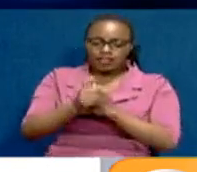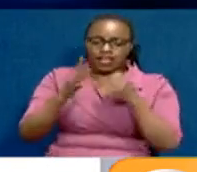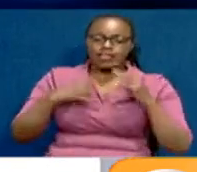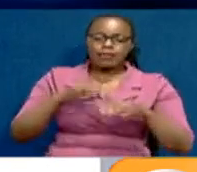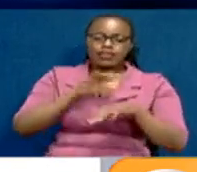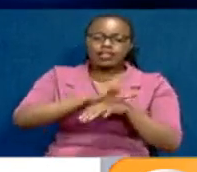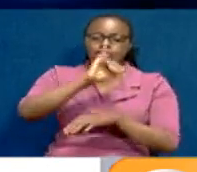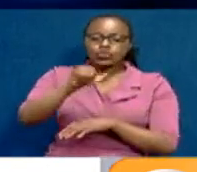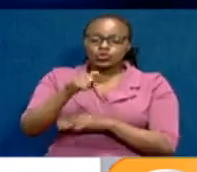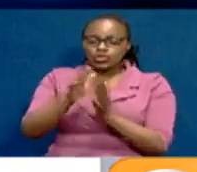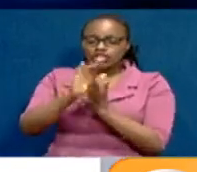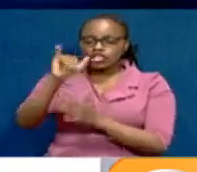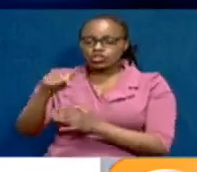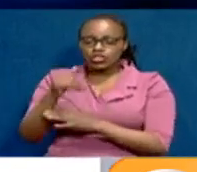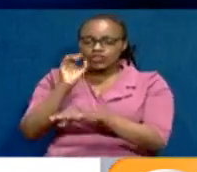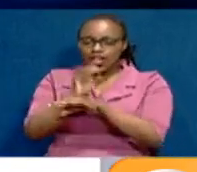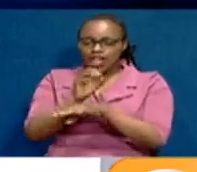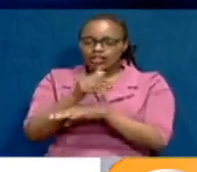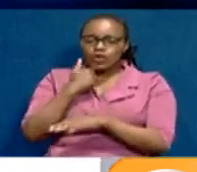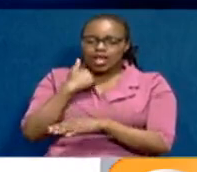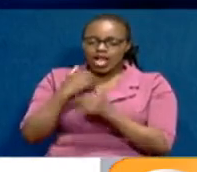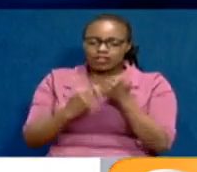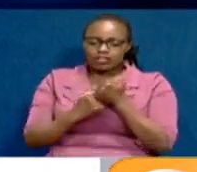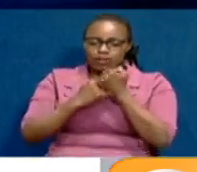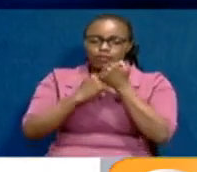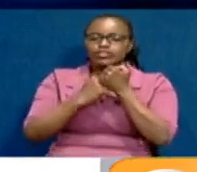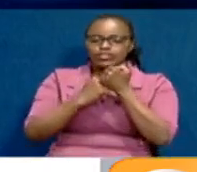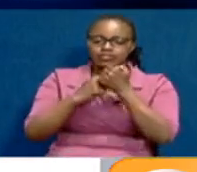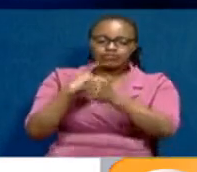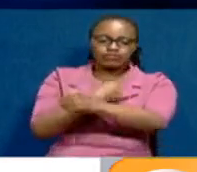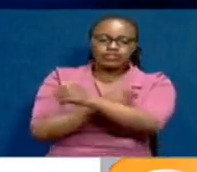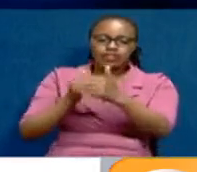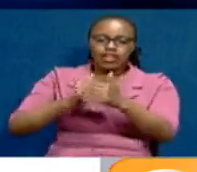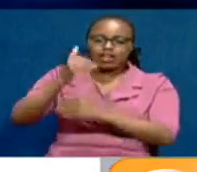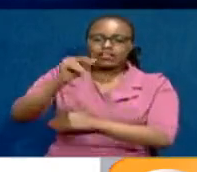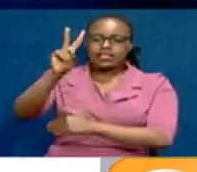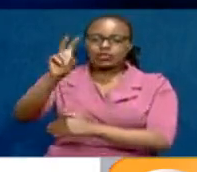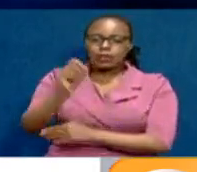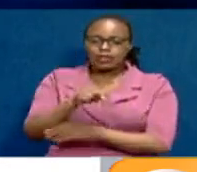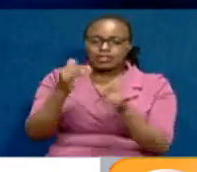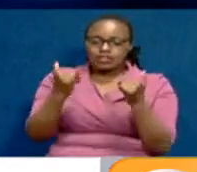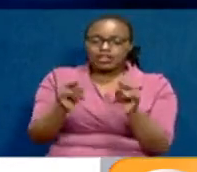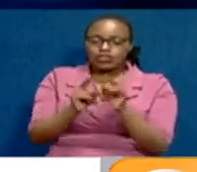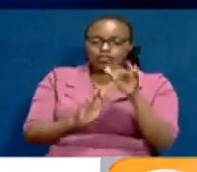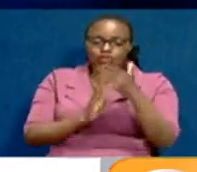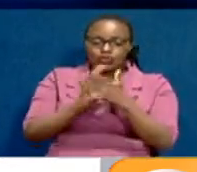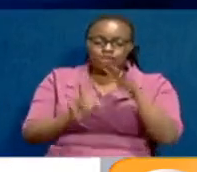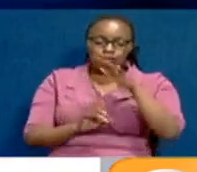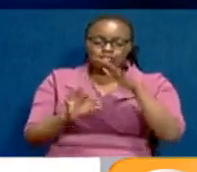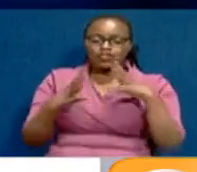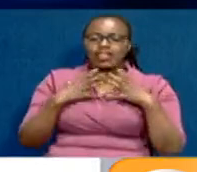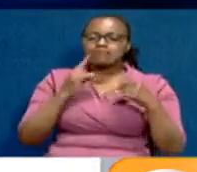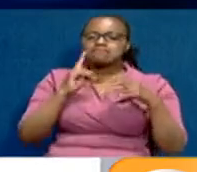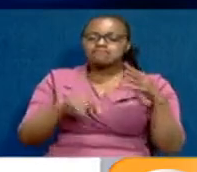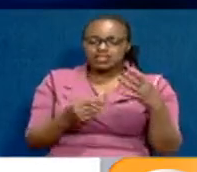took Johnson & Johnson vaccines are advised to take a booster shot after 2 months. This is the new stance by the Ministry of Health, which projects